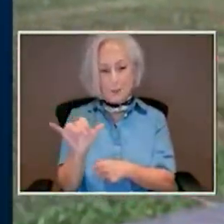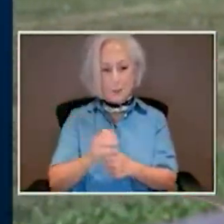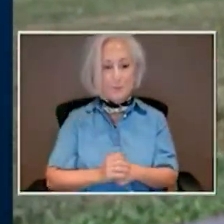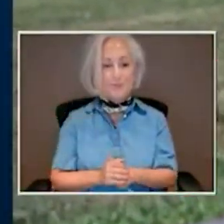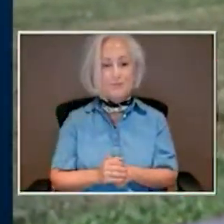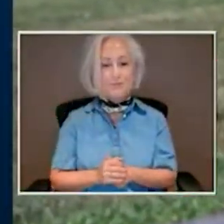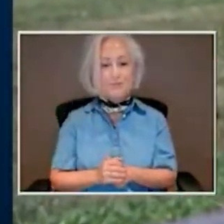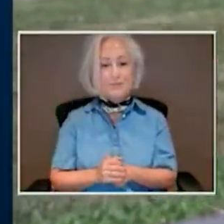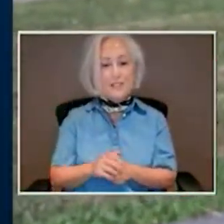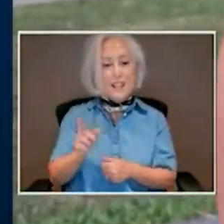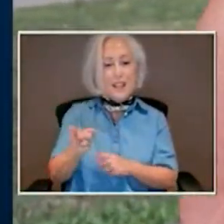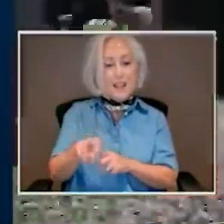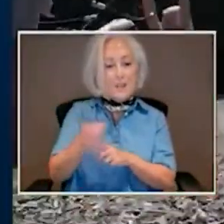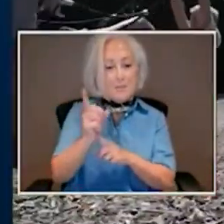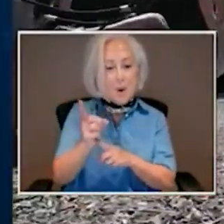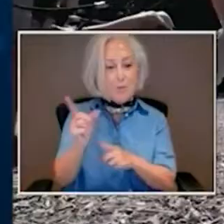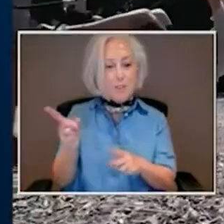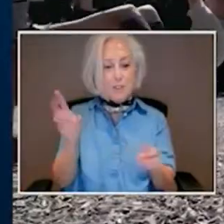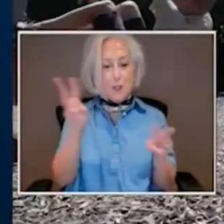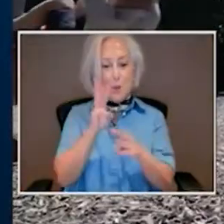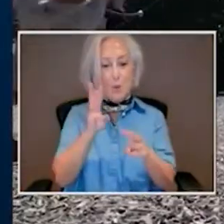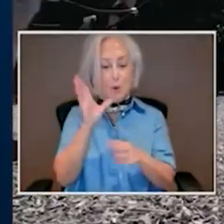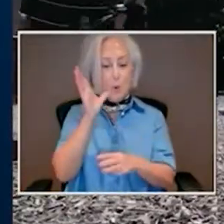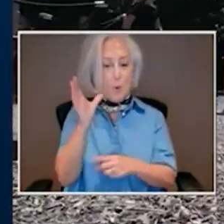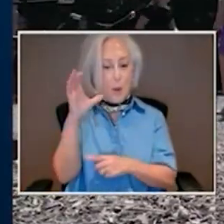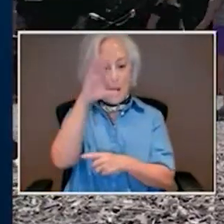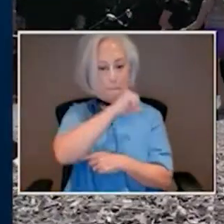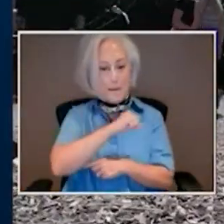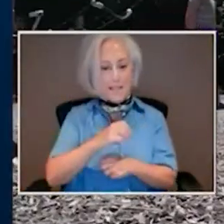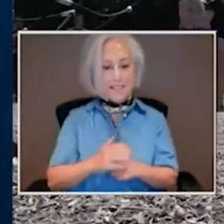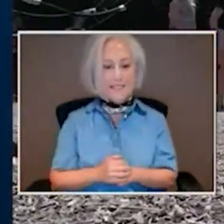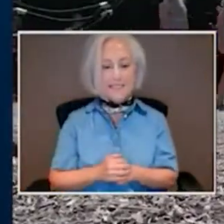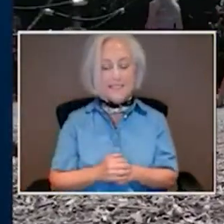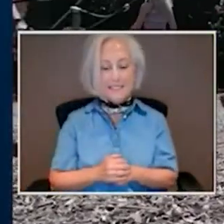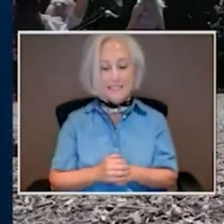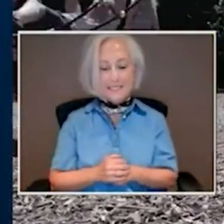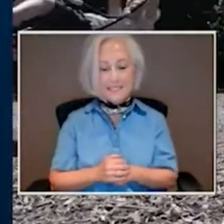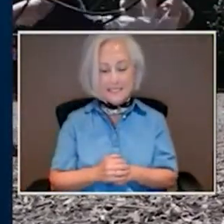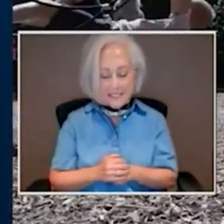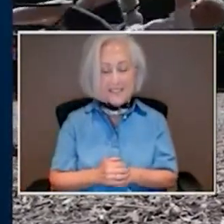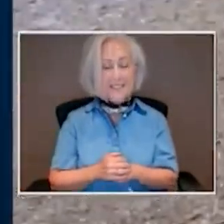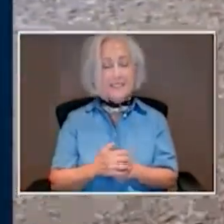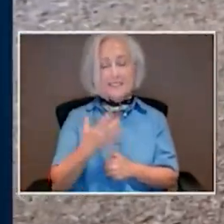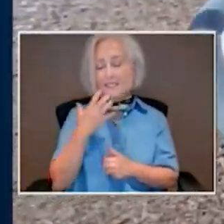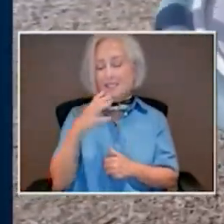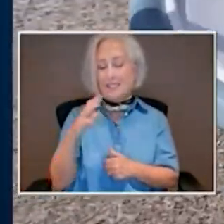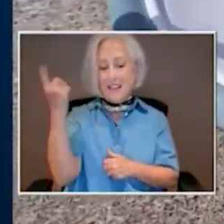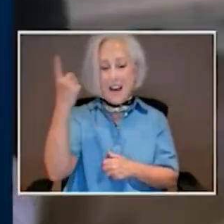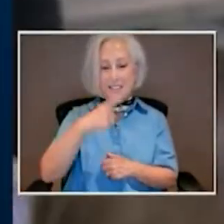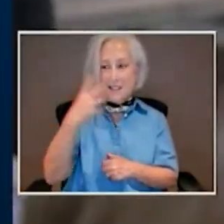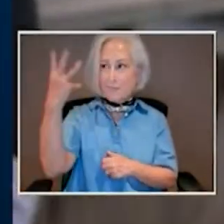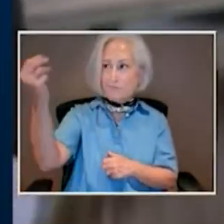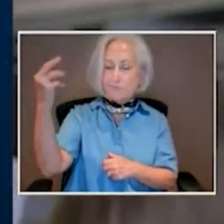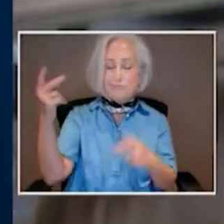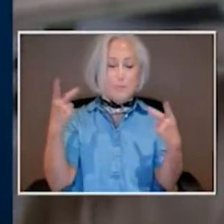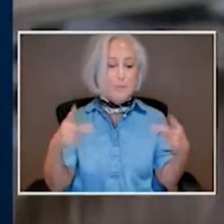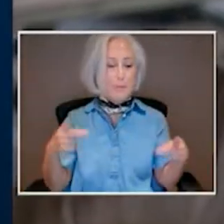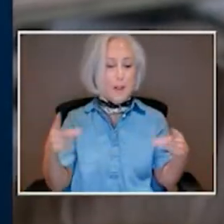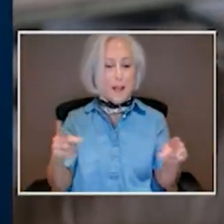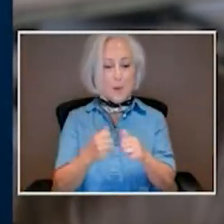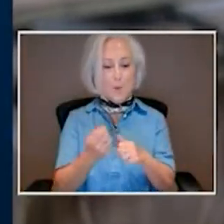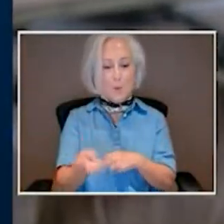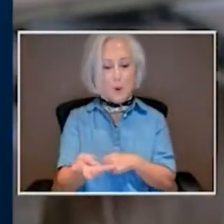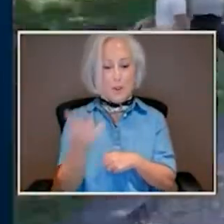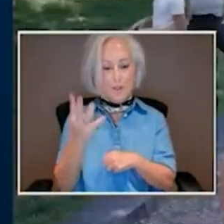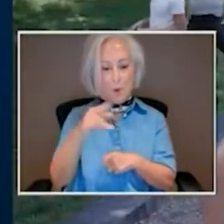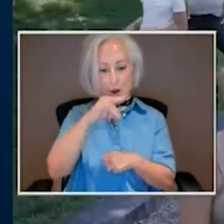Ashley Hurd worried she'd miss. Oh my goodness, buddy. A hot day on the playground with her 4 kids and her best friend and